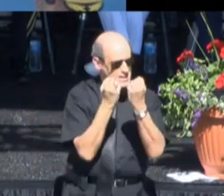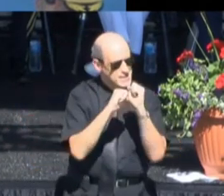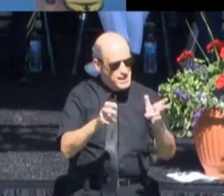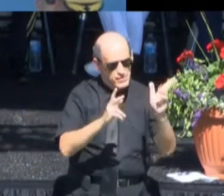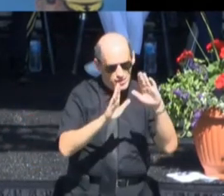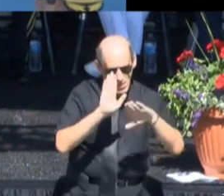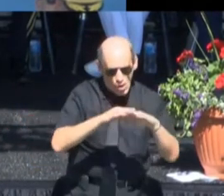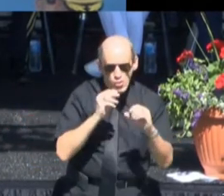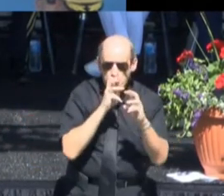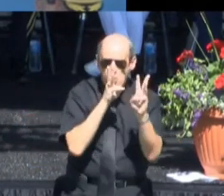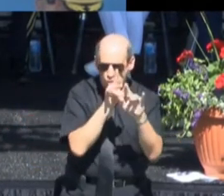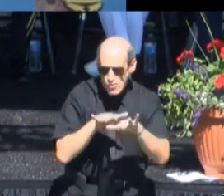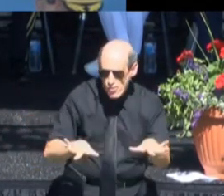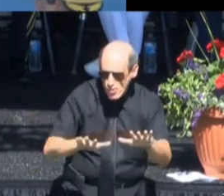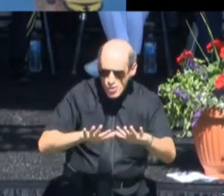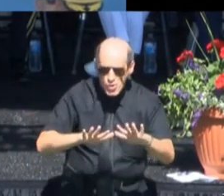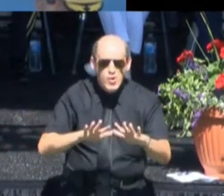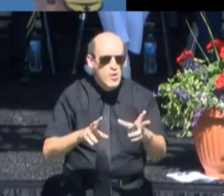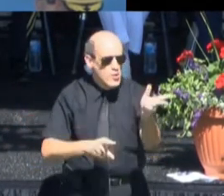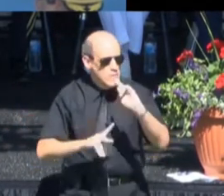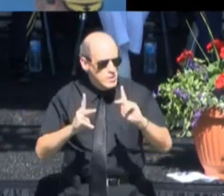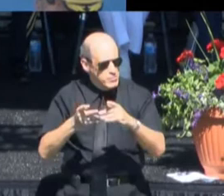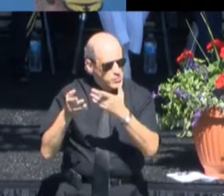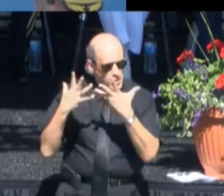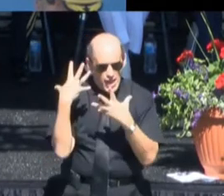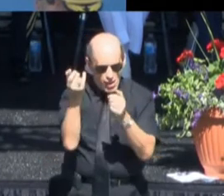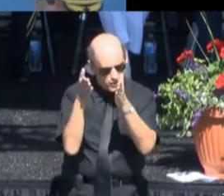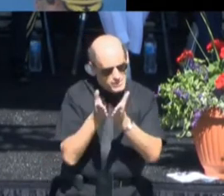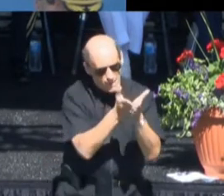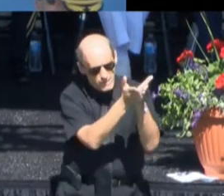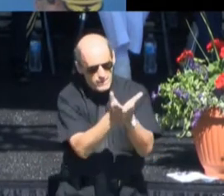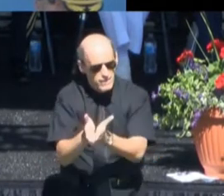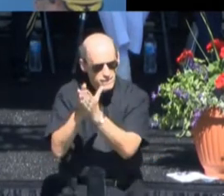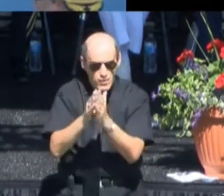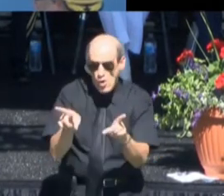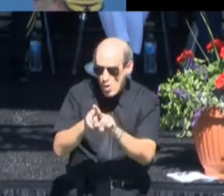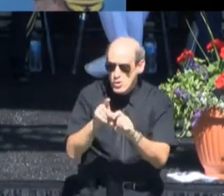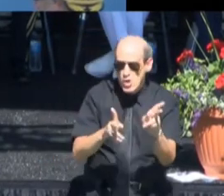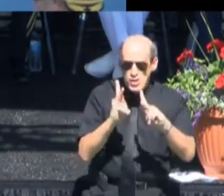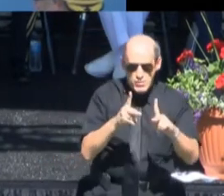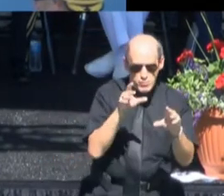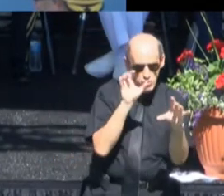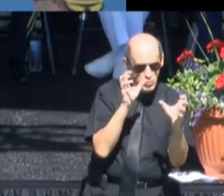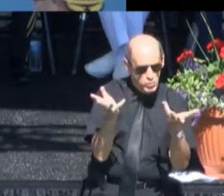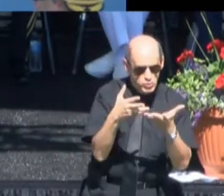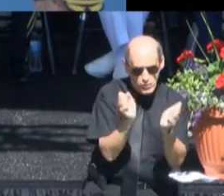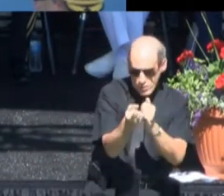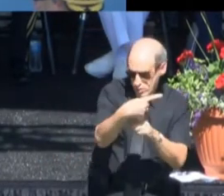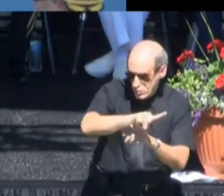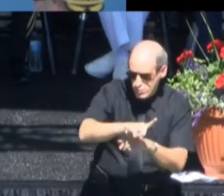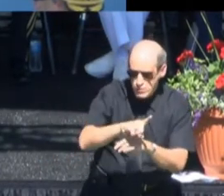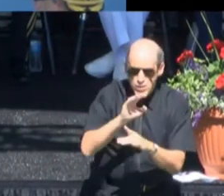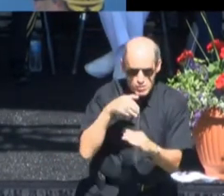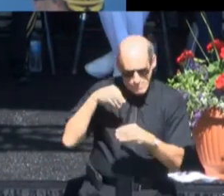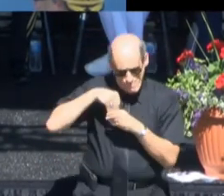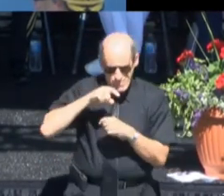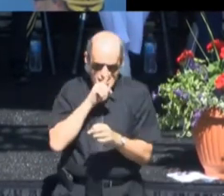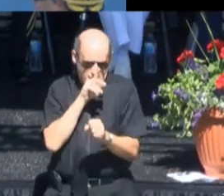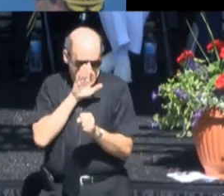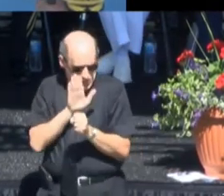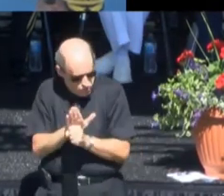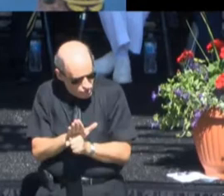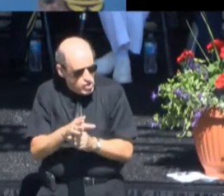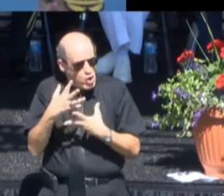well-being, the very lives of those who sail and serve with you. You must have the conviction